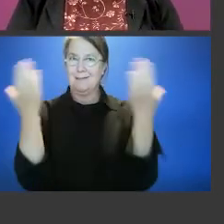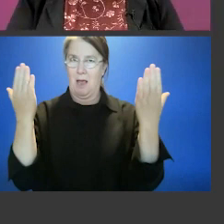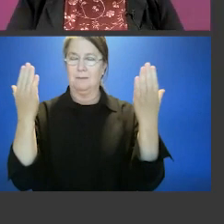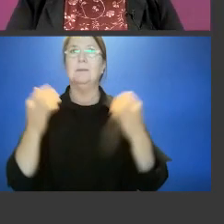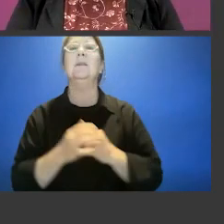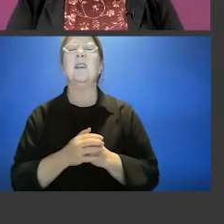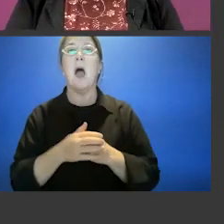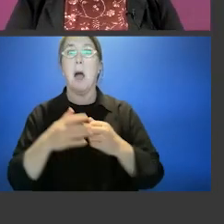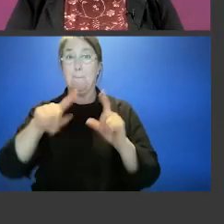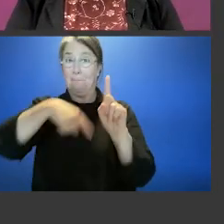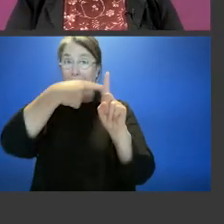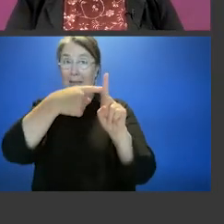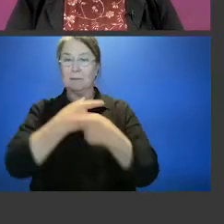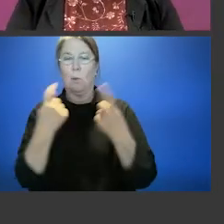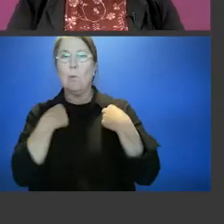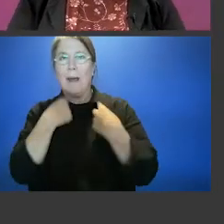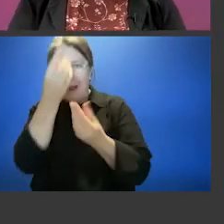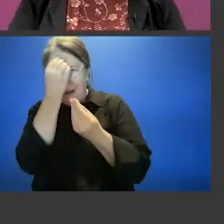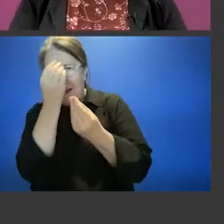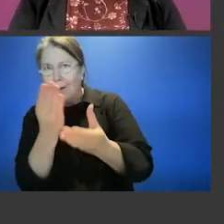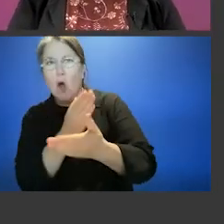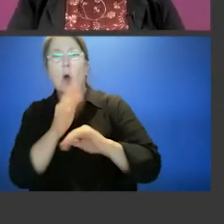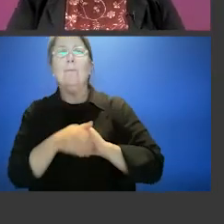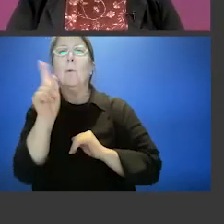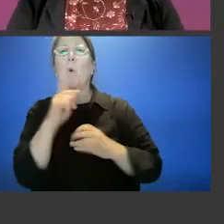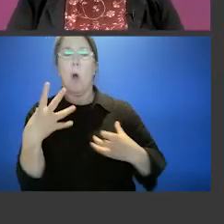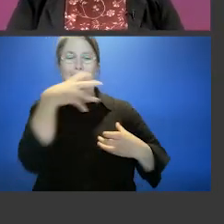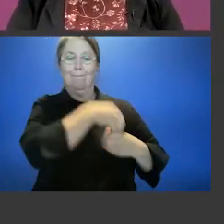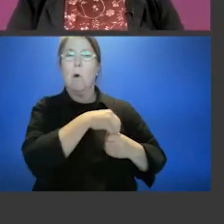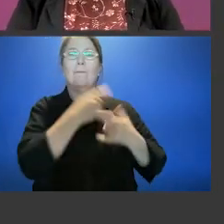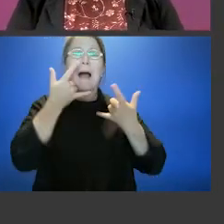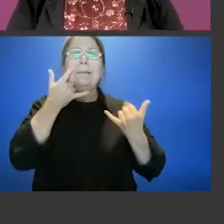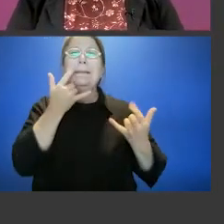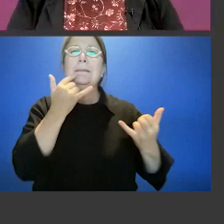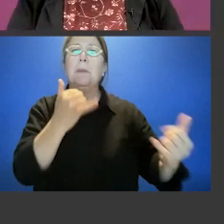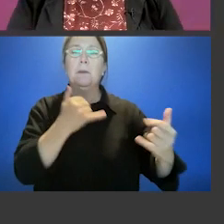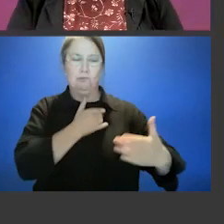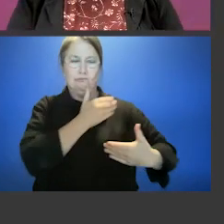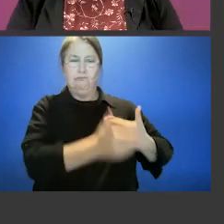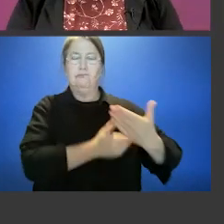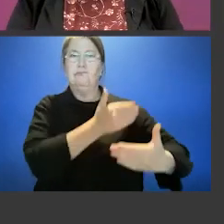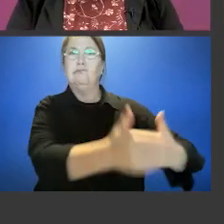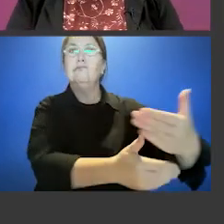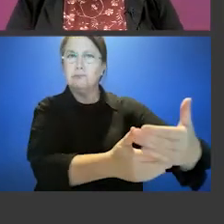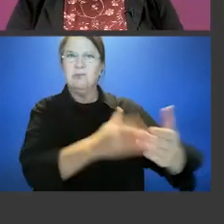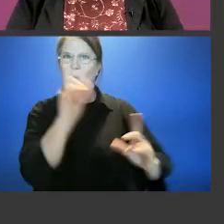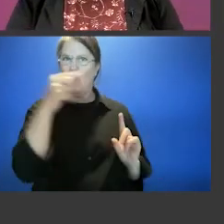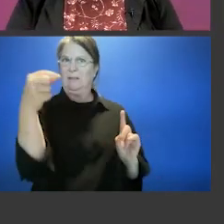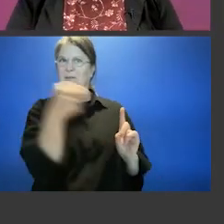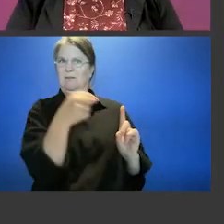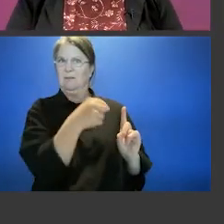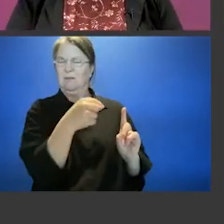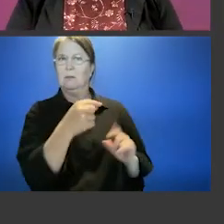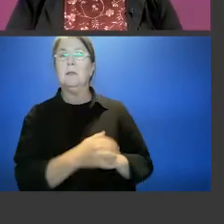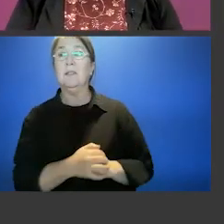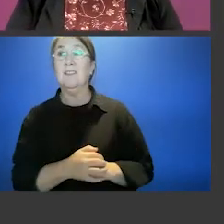assessment process. We will also assess the information and identify allegations. It is important to